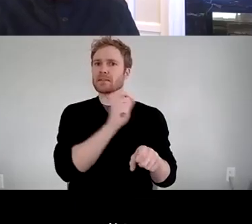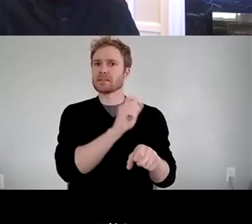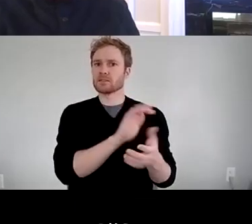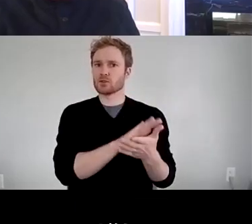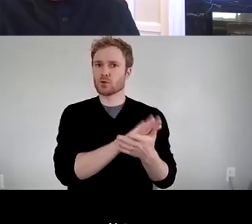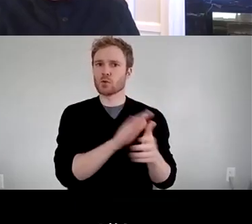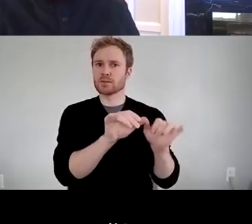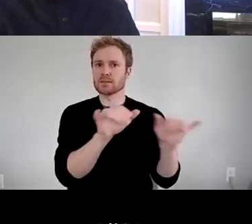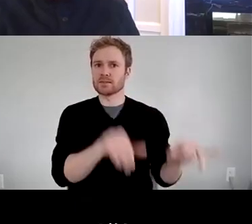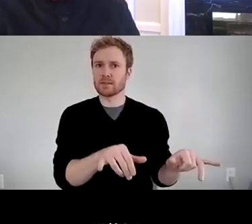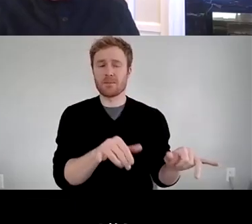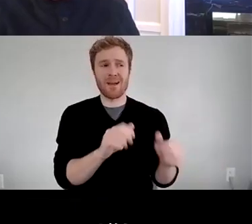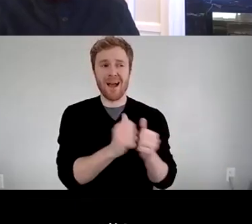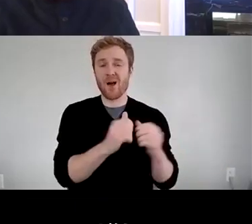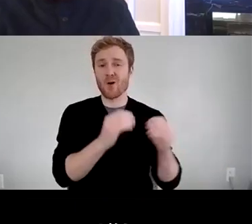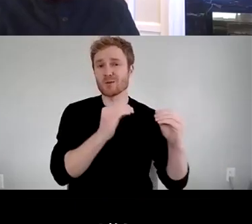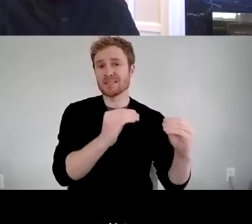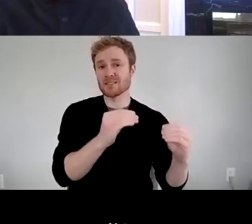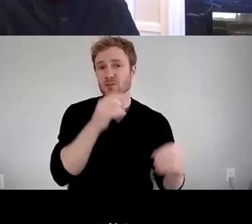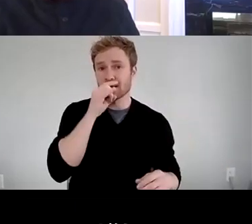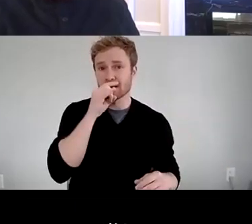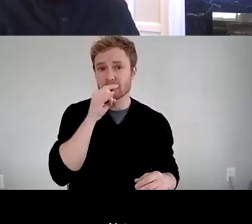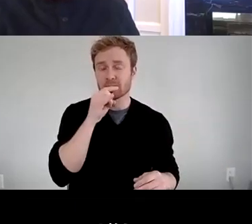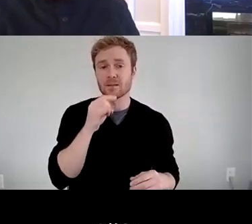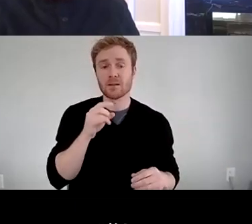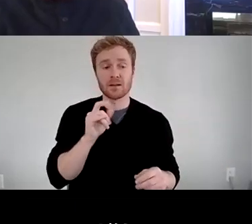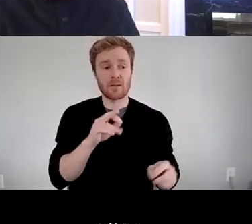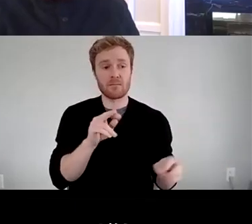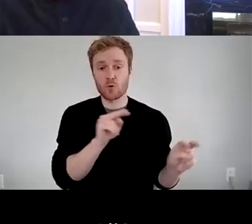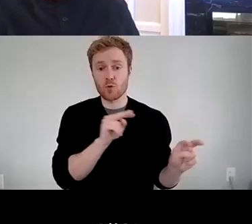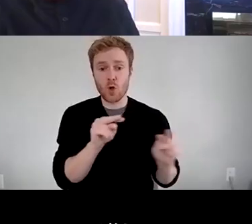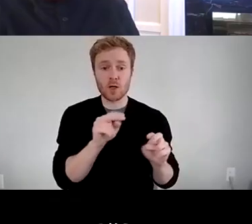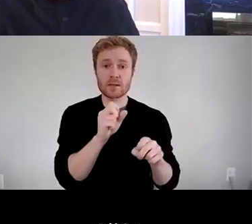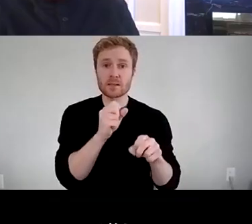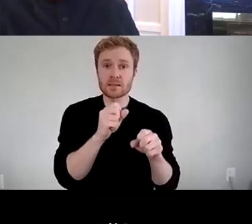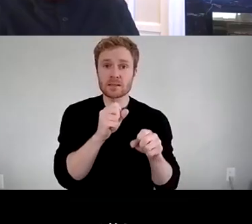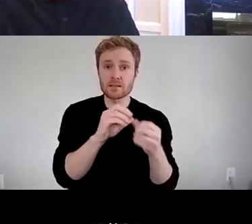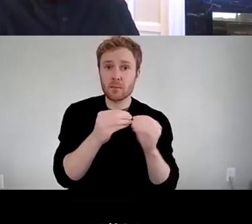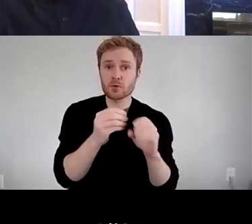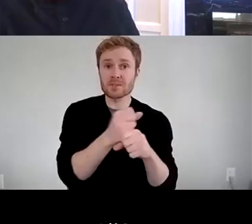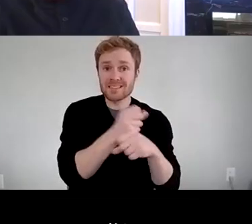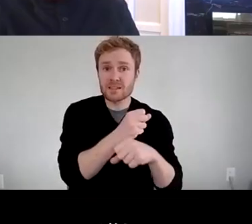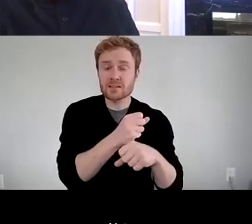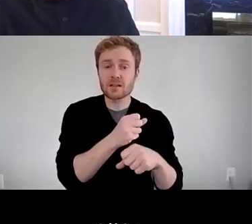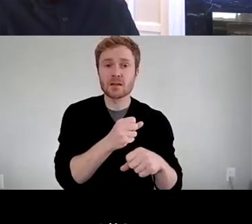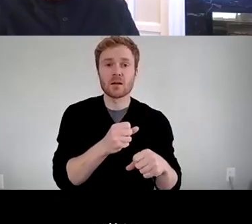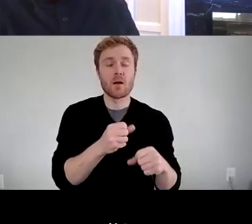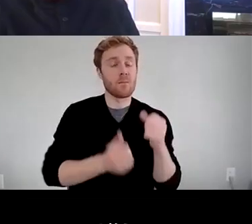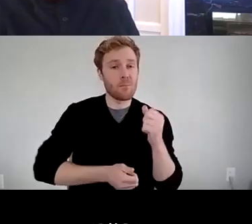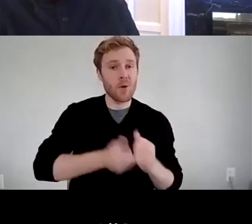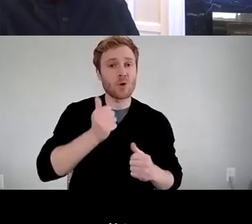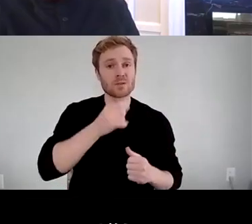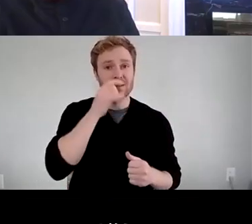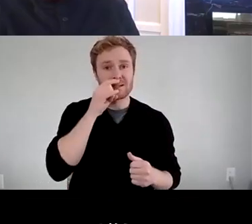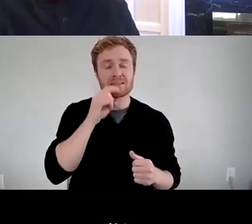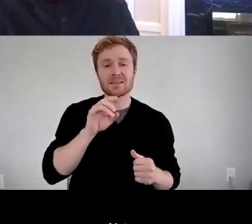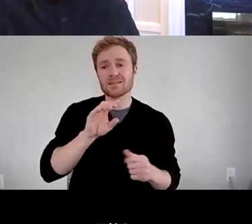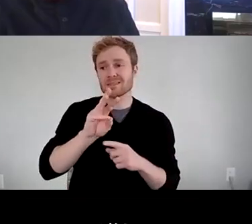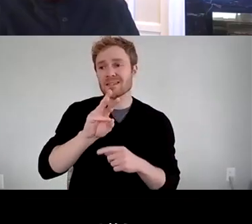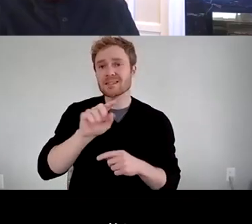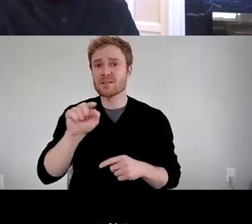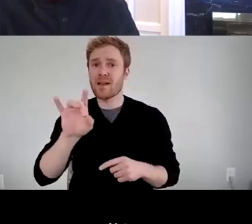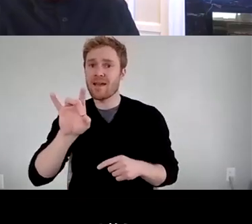voice levels of frustration as to how things have been handled and what's going to happen with our children, to the extent that I